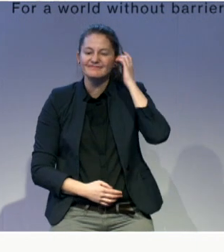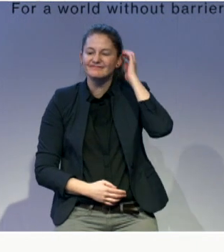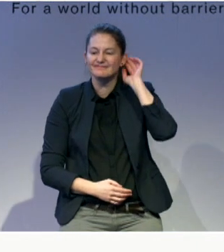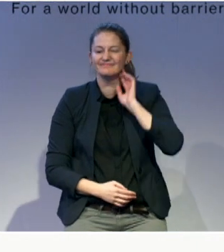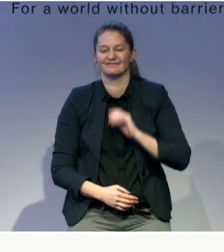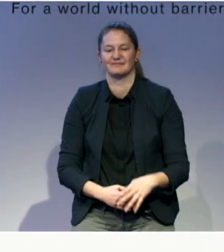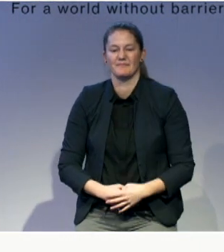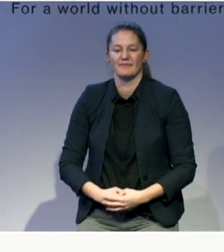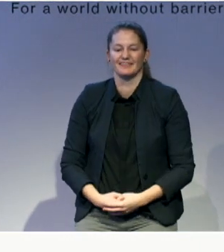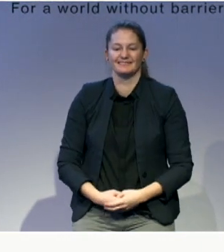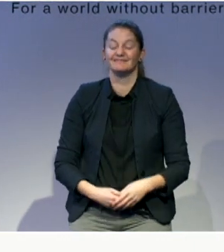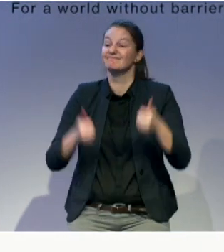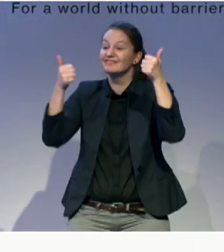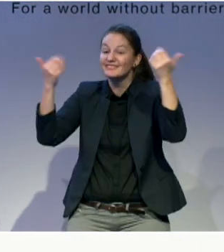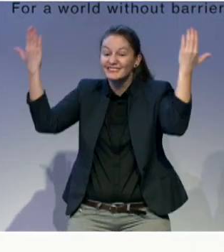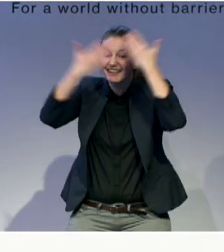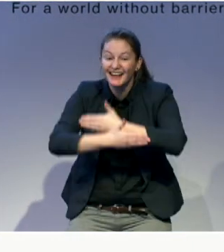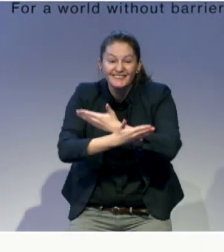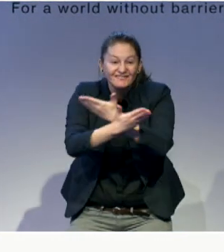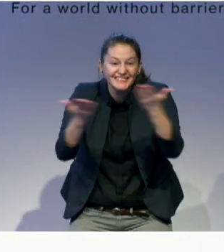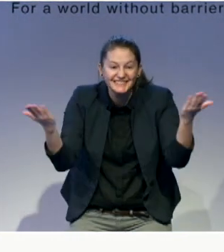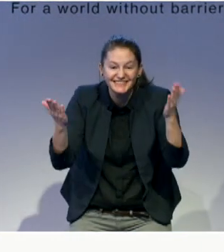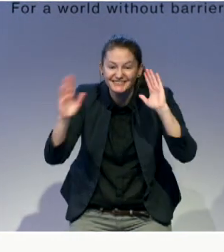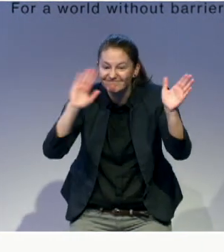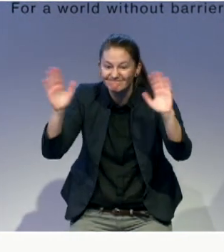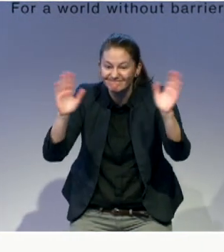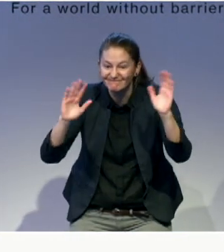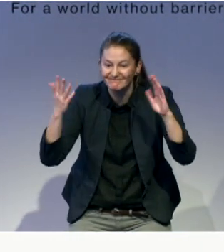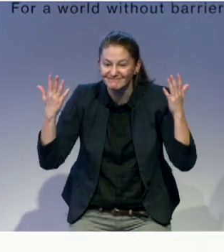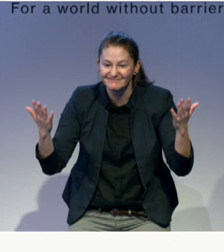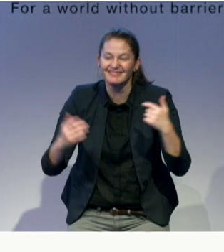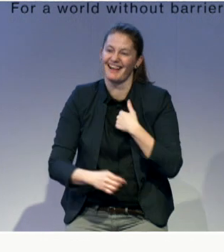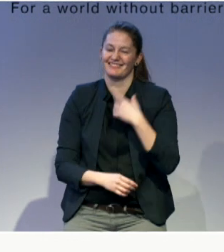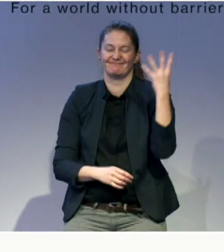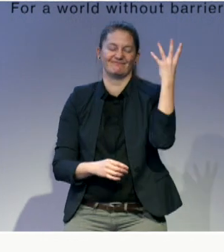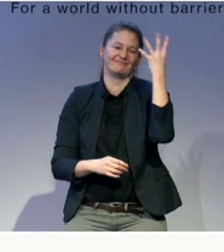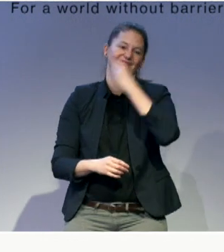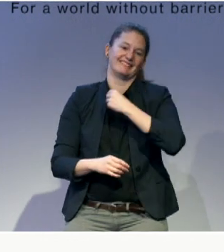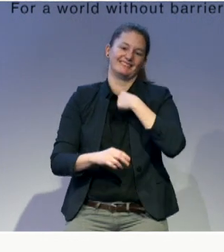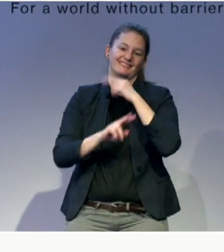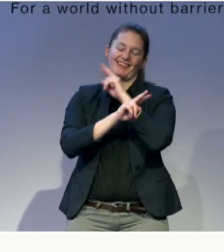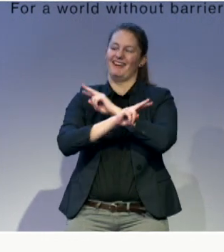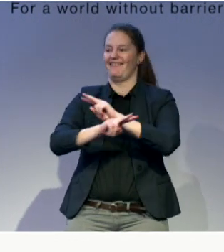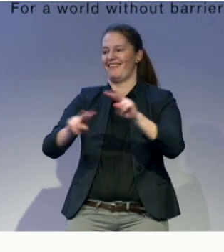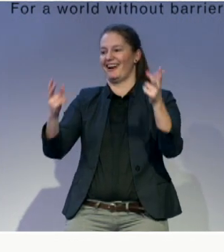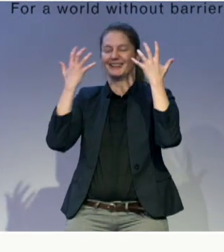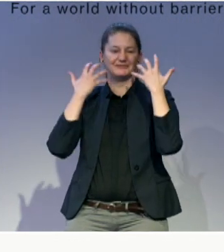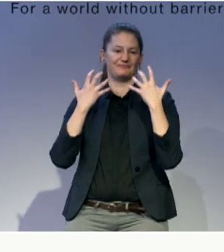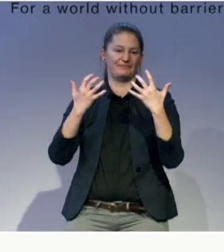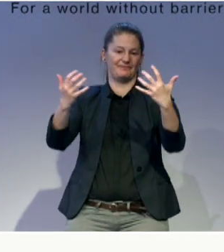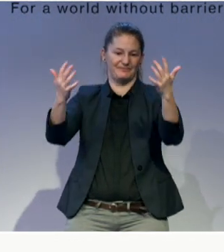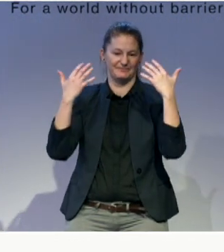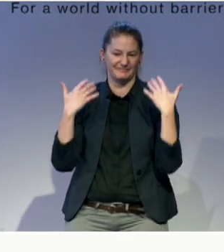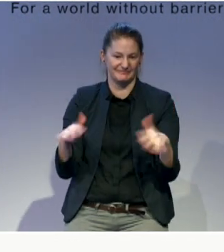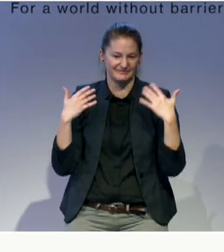Good evening, everybody. How wonderful to see you all here at our